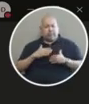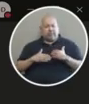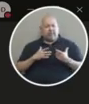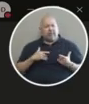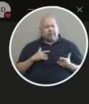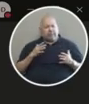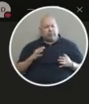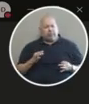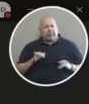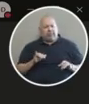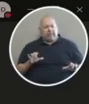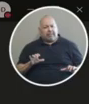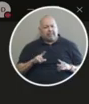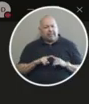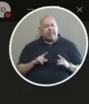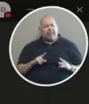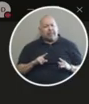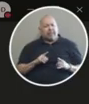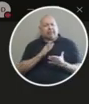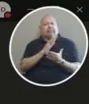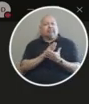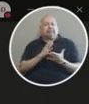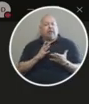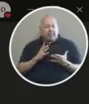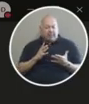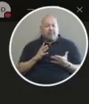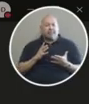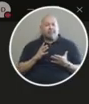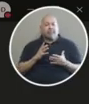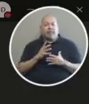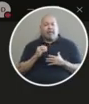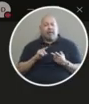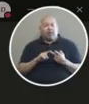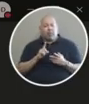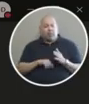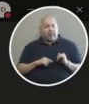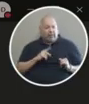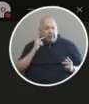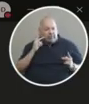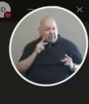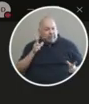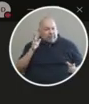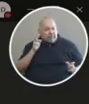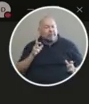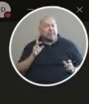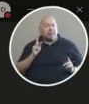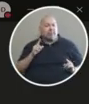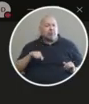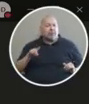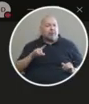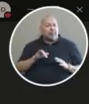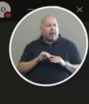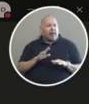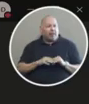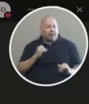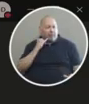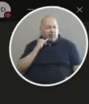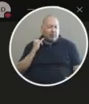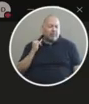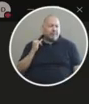and determined action in curbing the growth locally. And what I have seen and listening to the presentation, I've been on the